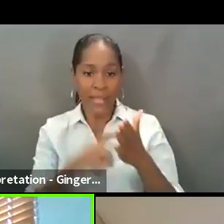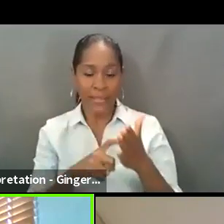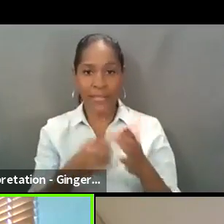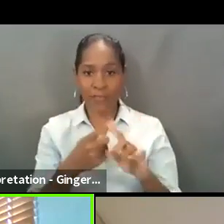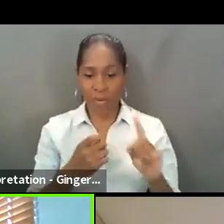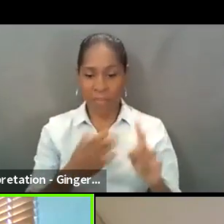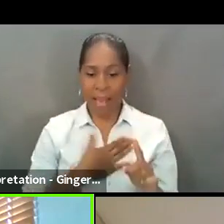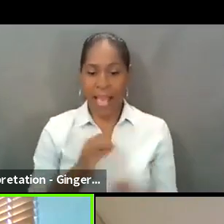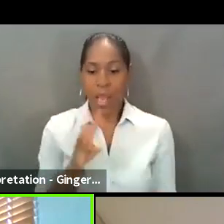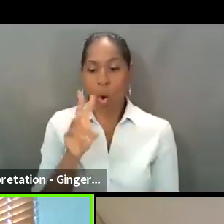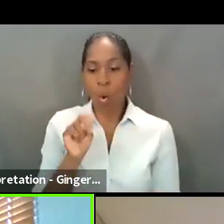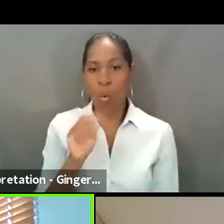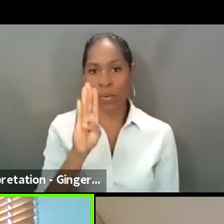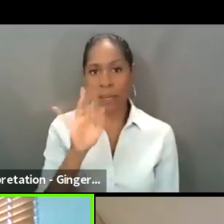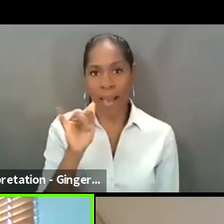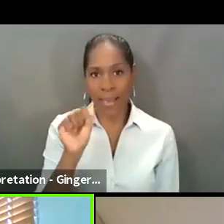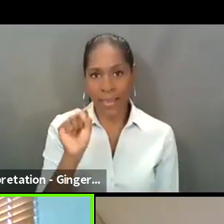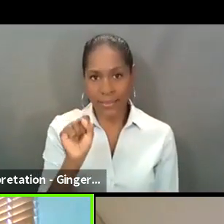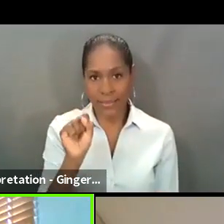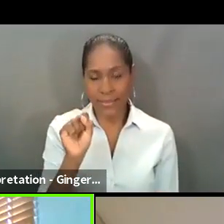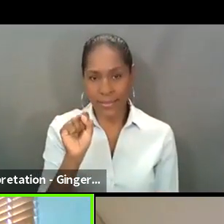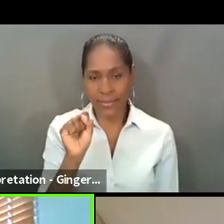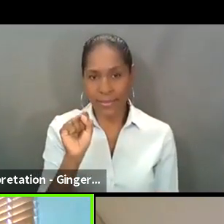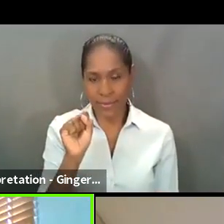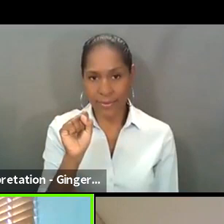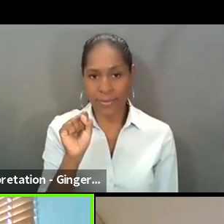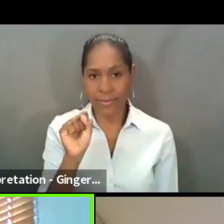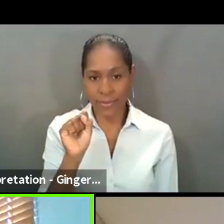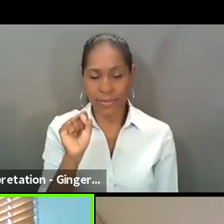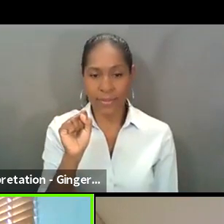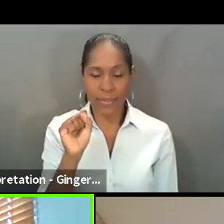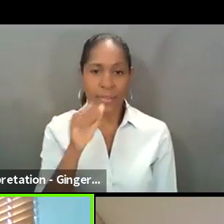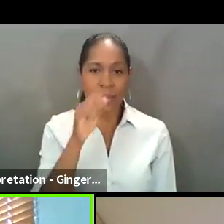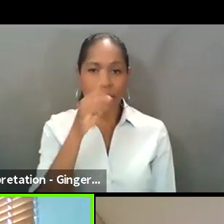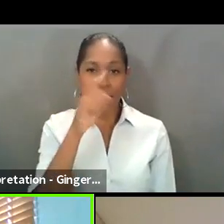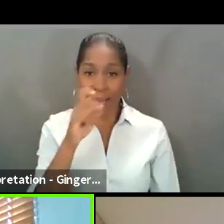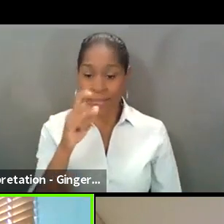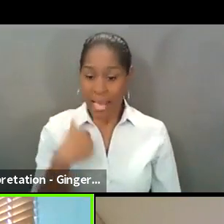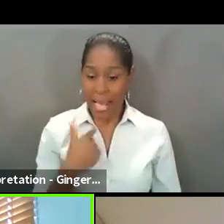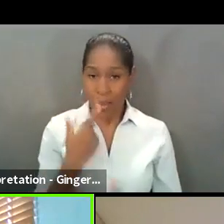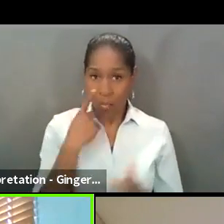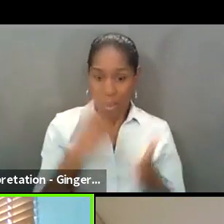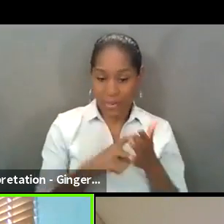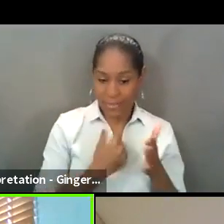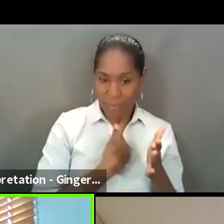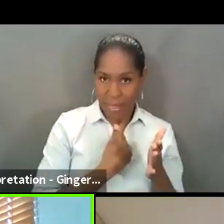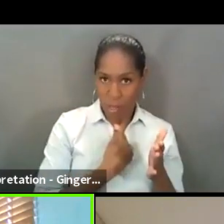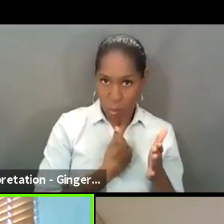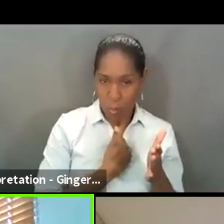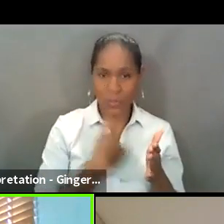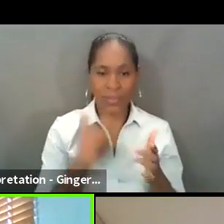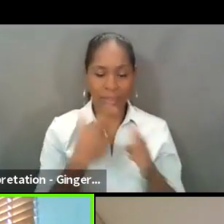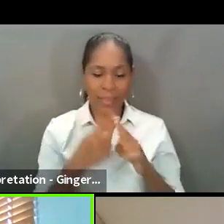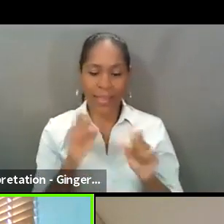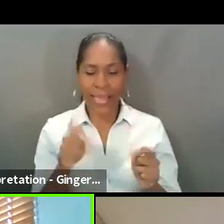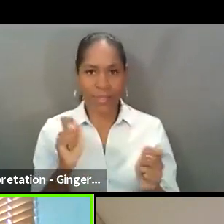biases in general, because then I can work on the behaviors that I need to change.